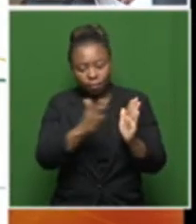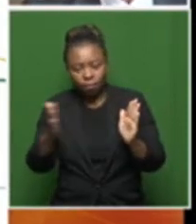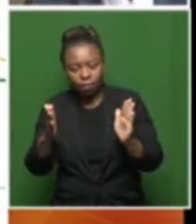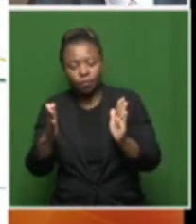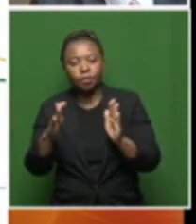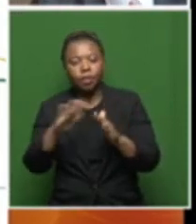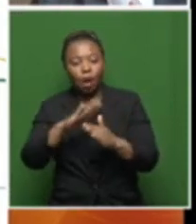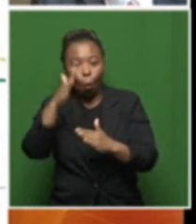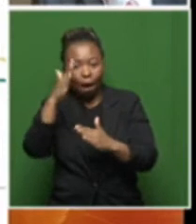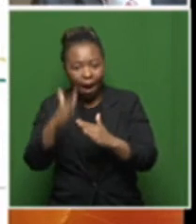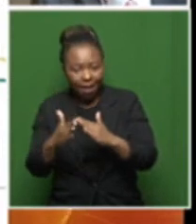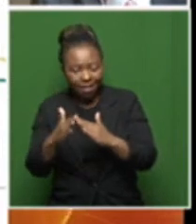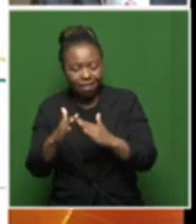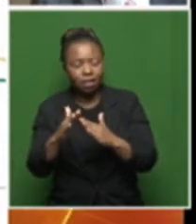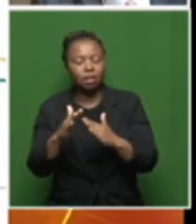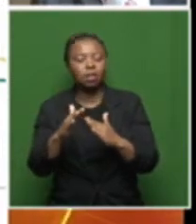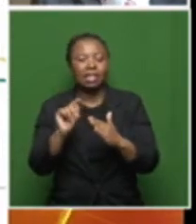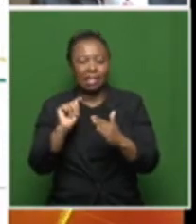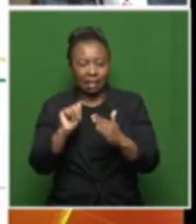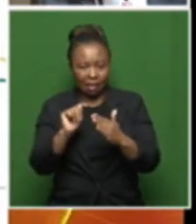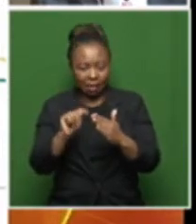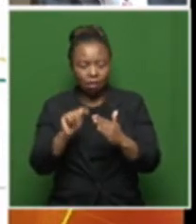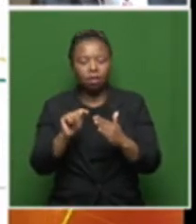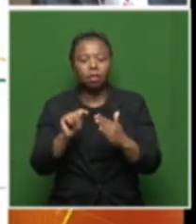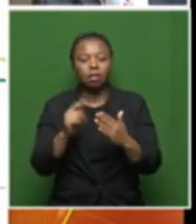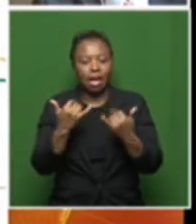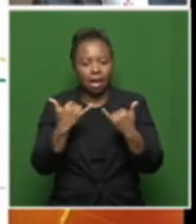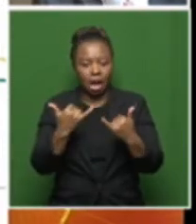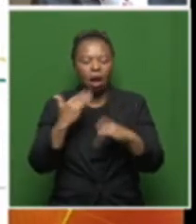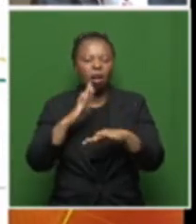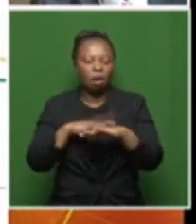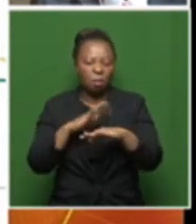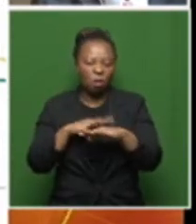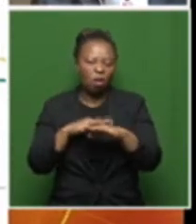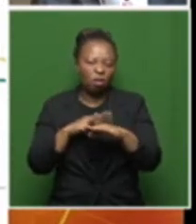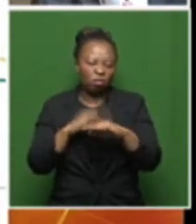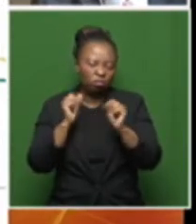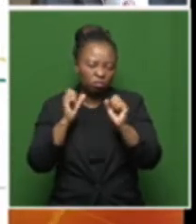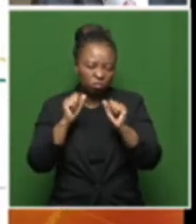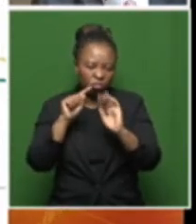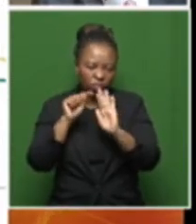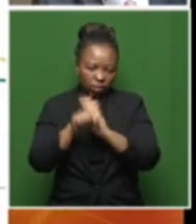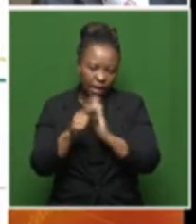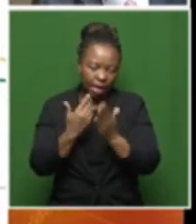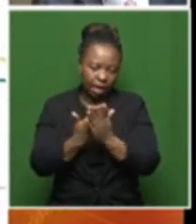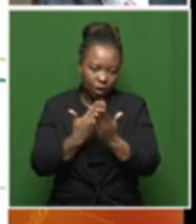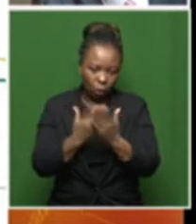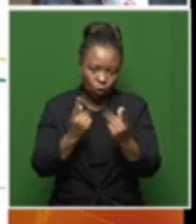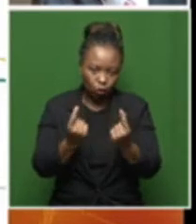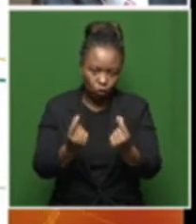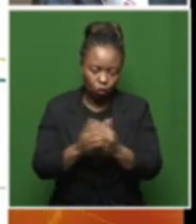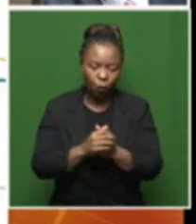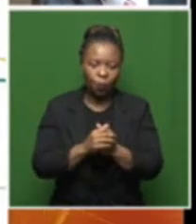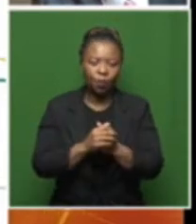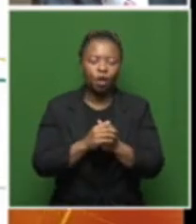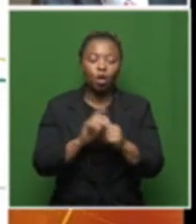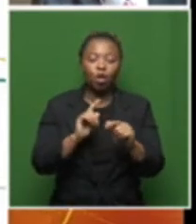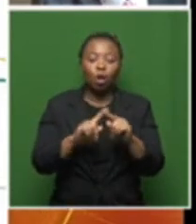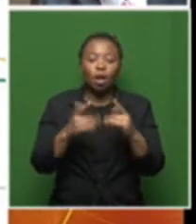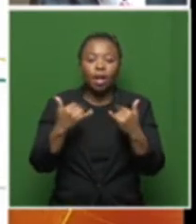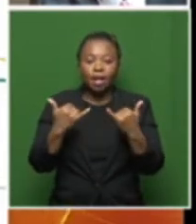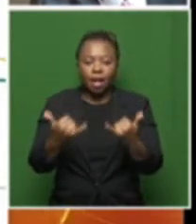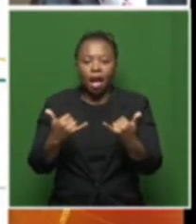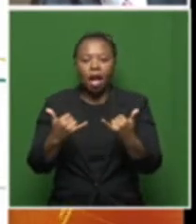weekends, and those are the areas that we now need to address, and I'll talk about briefly in a minute. So as long as we are seeing a